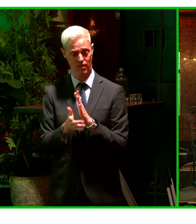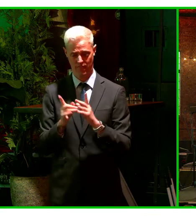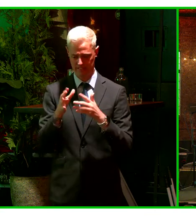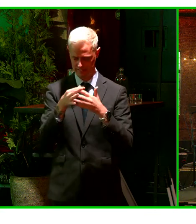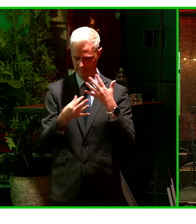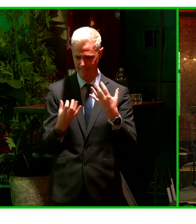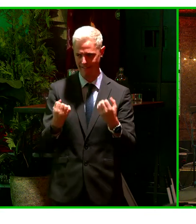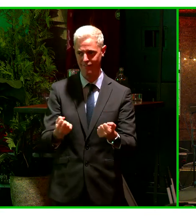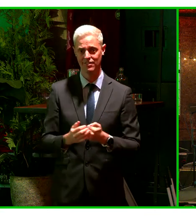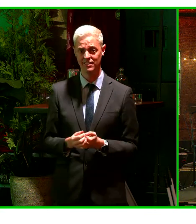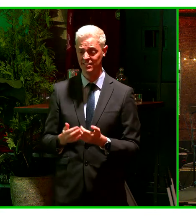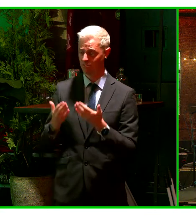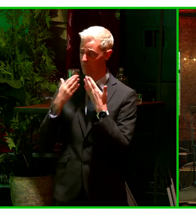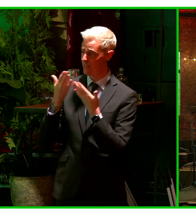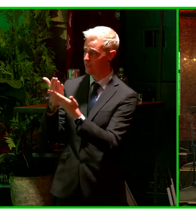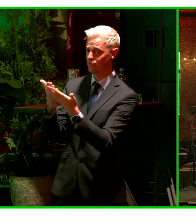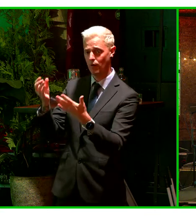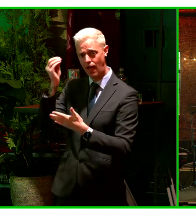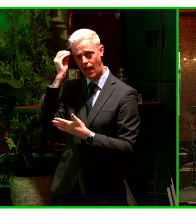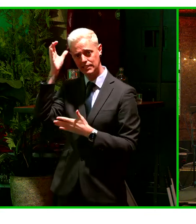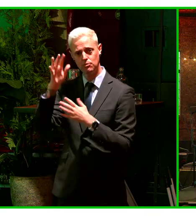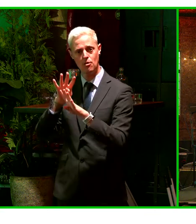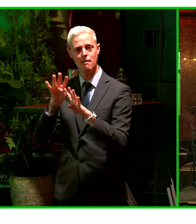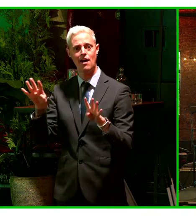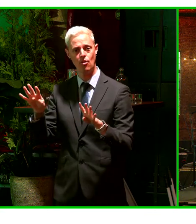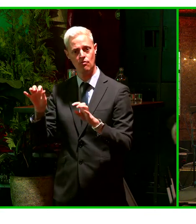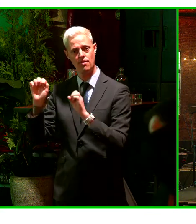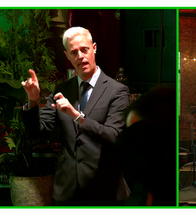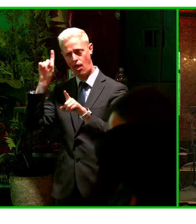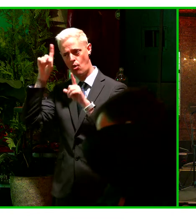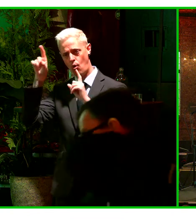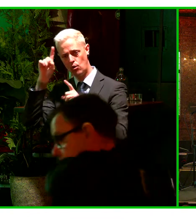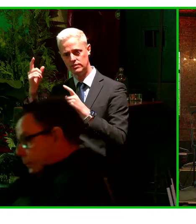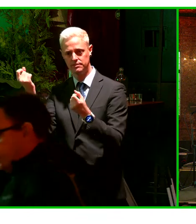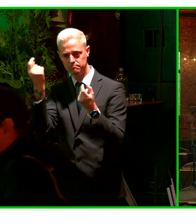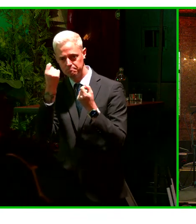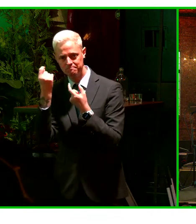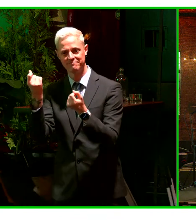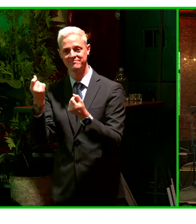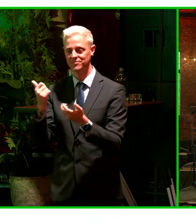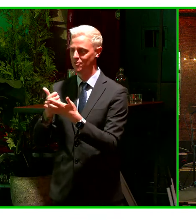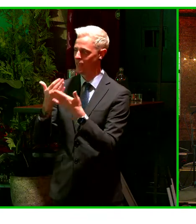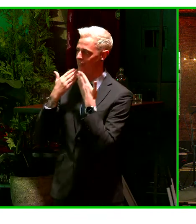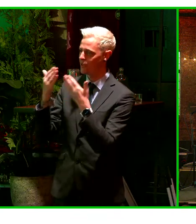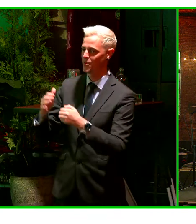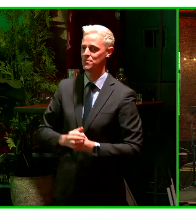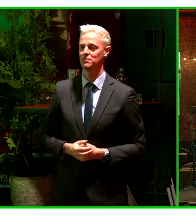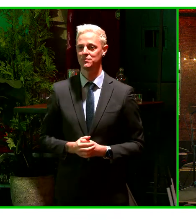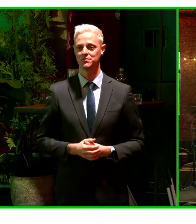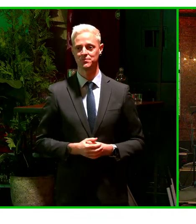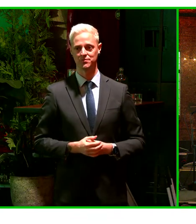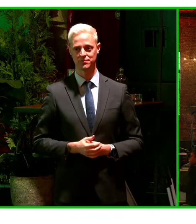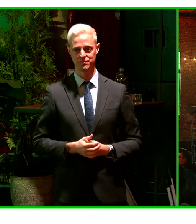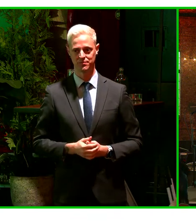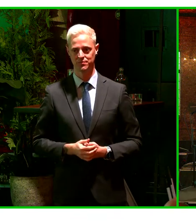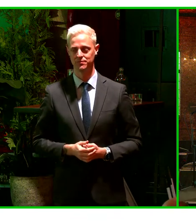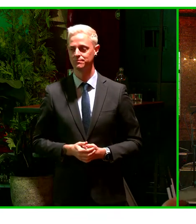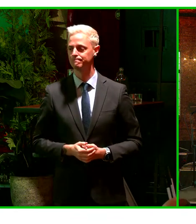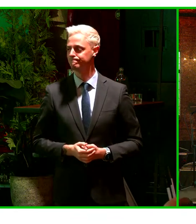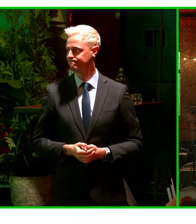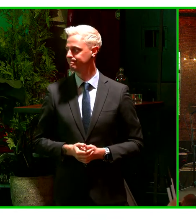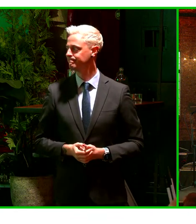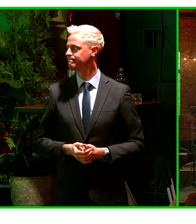expert panel for their thoughts, commitment, and ideas. Thank you very much. You.